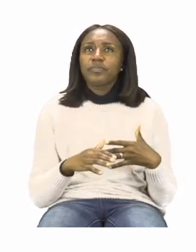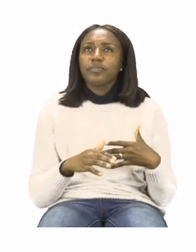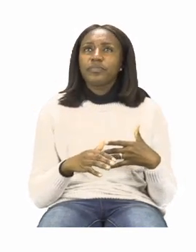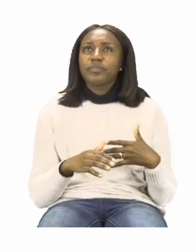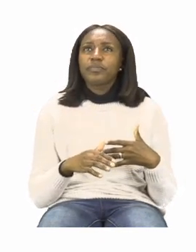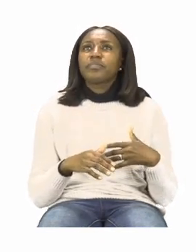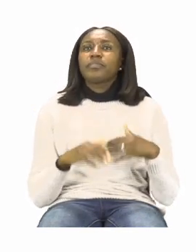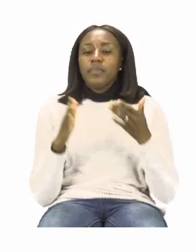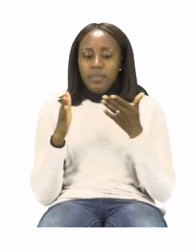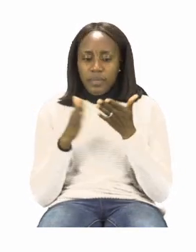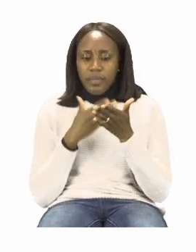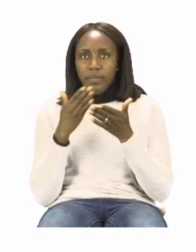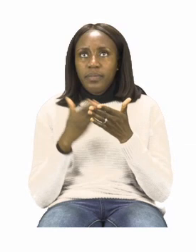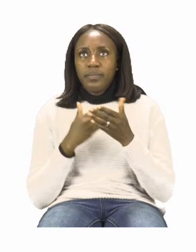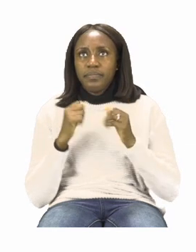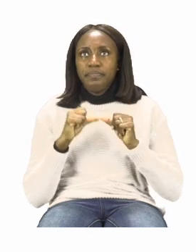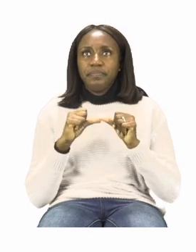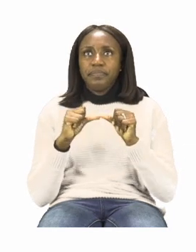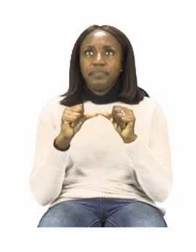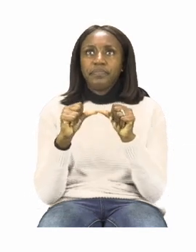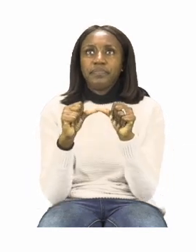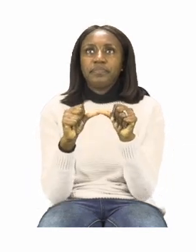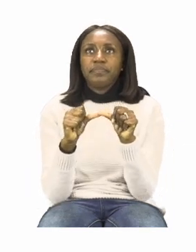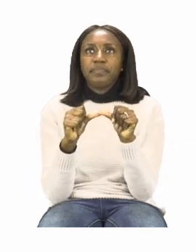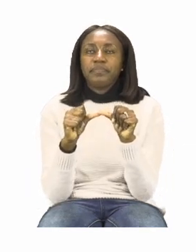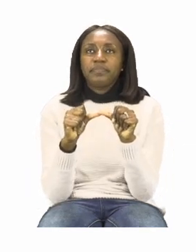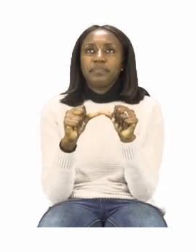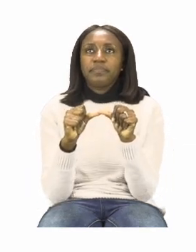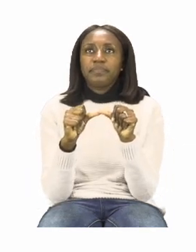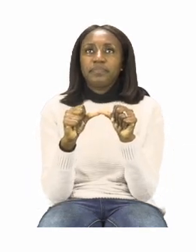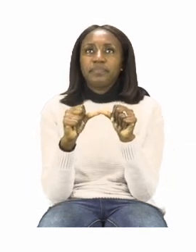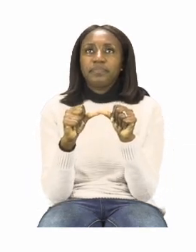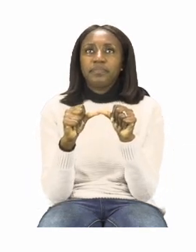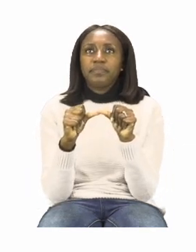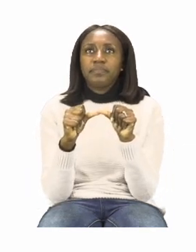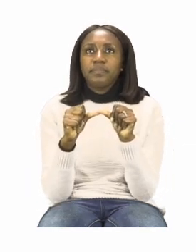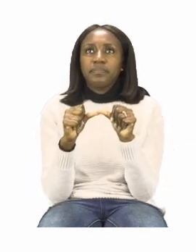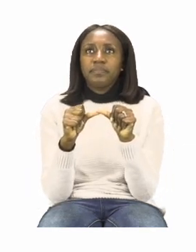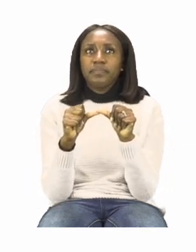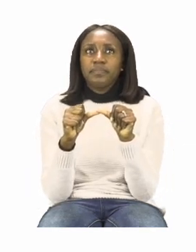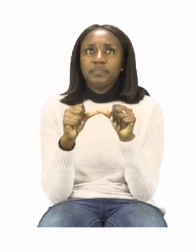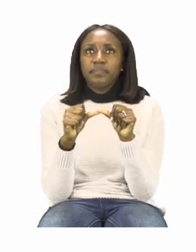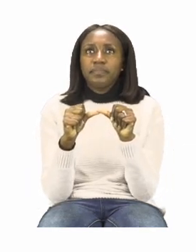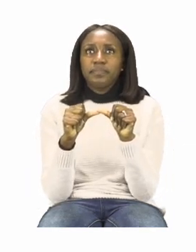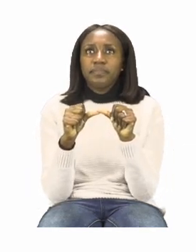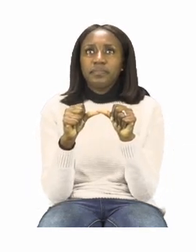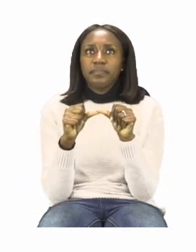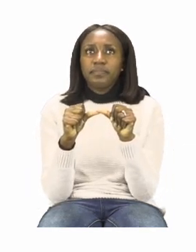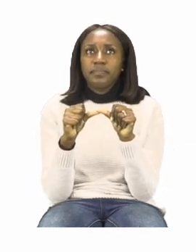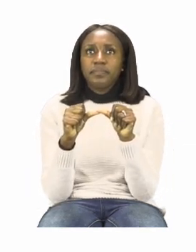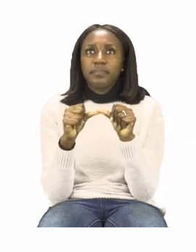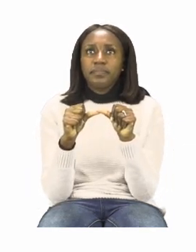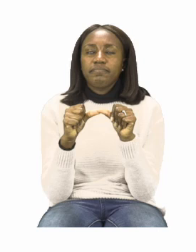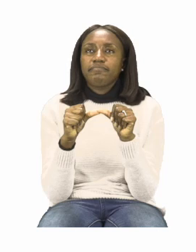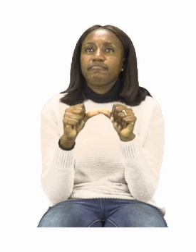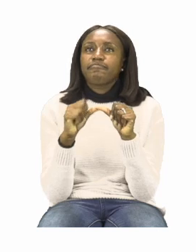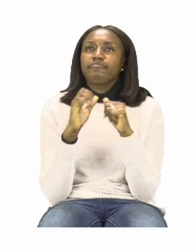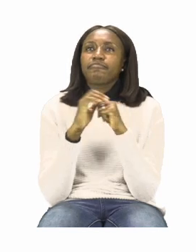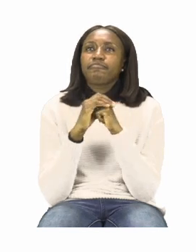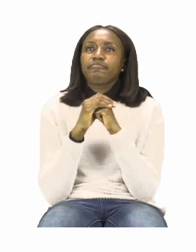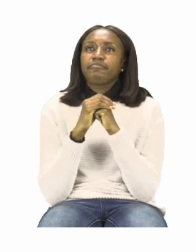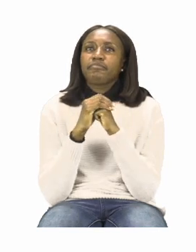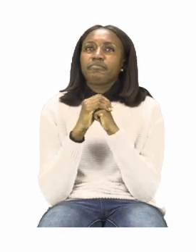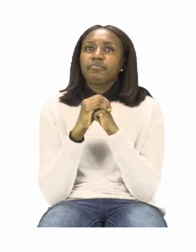can go on to the next part of this lesson. Now, boys